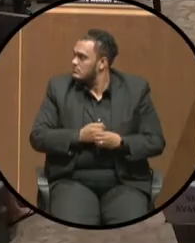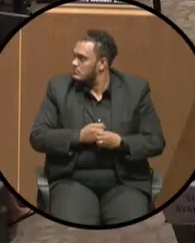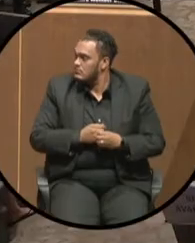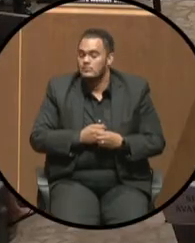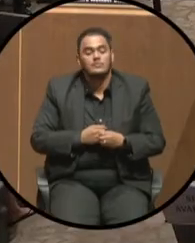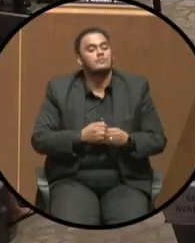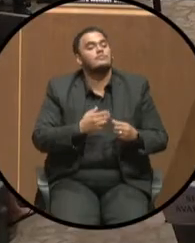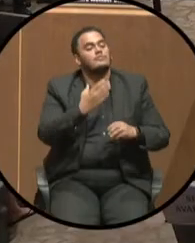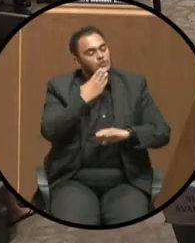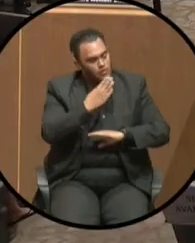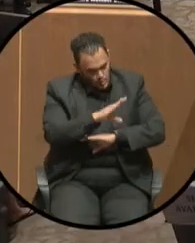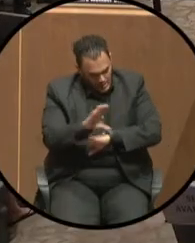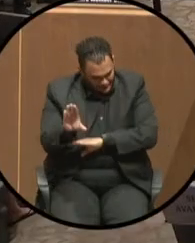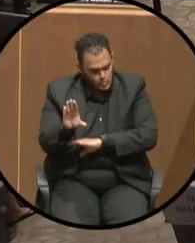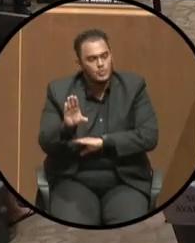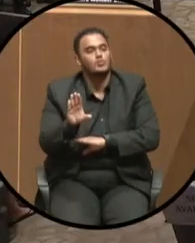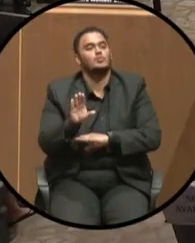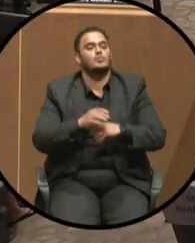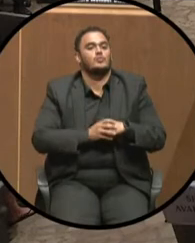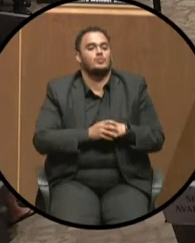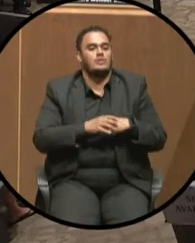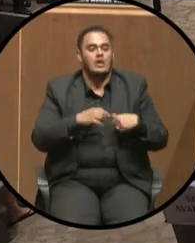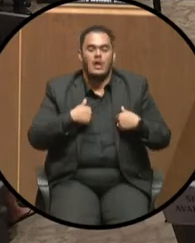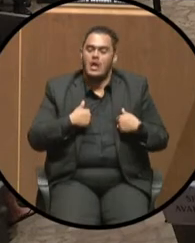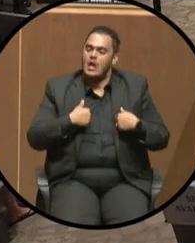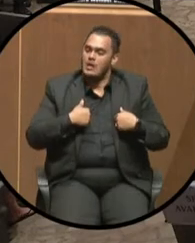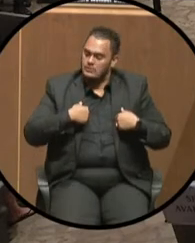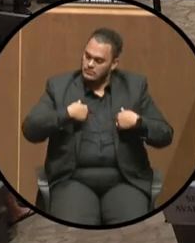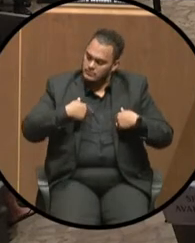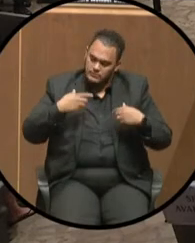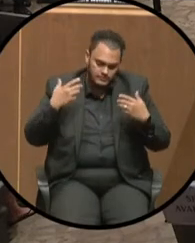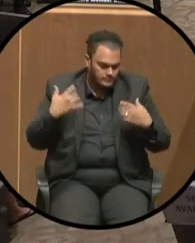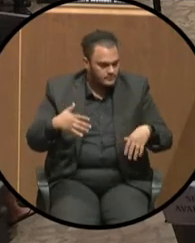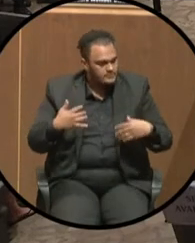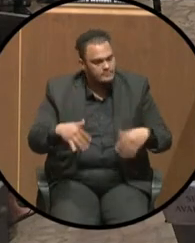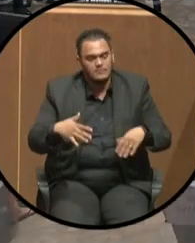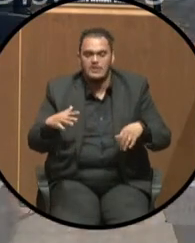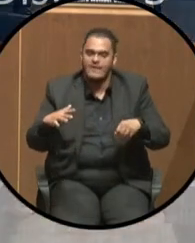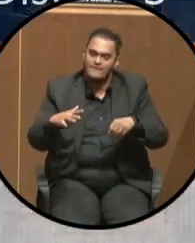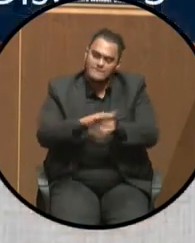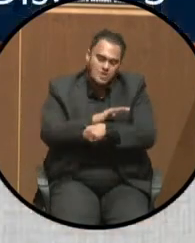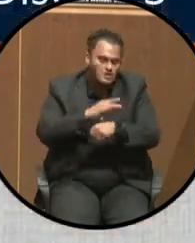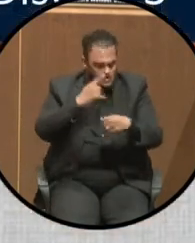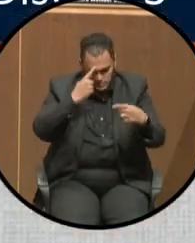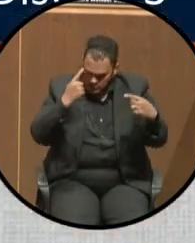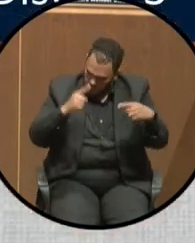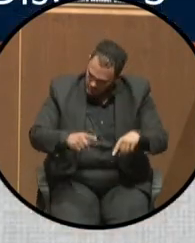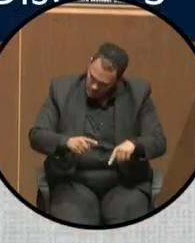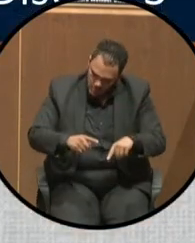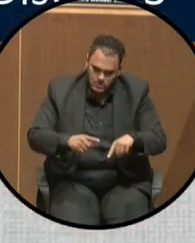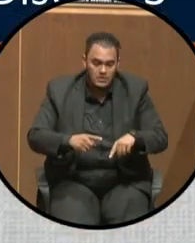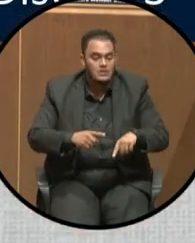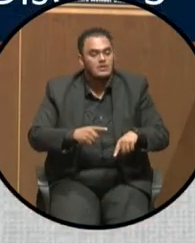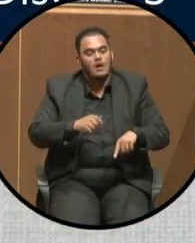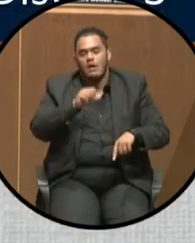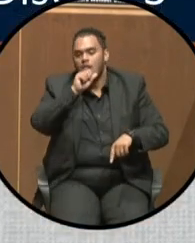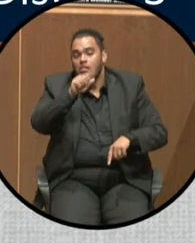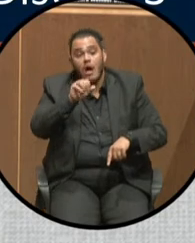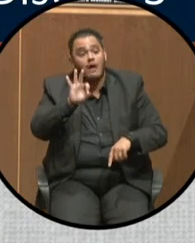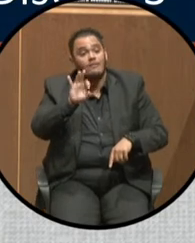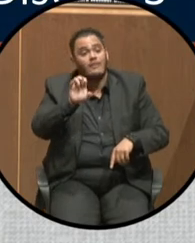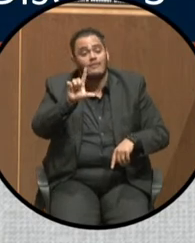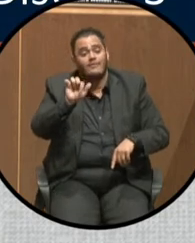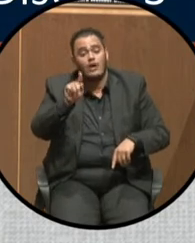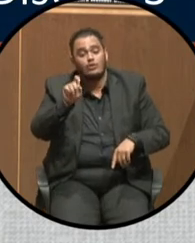Yes, good afternoon. I wholeheartedly concur. I love the suggestion by Member Felder that